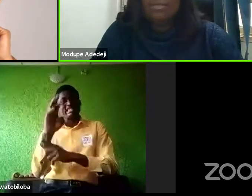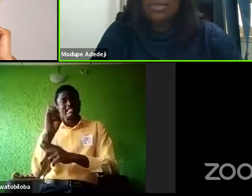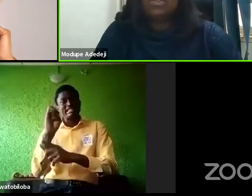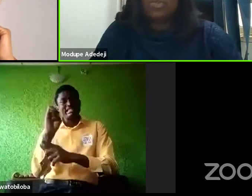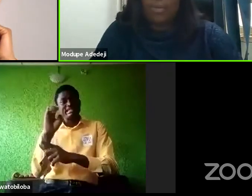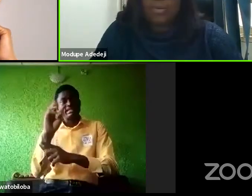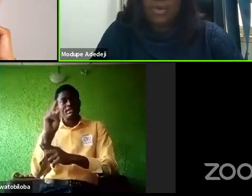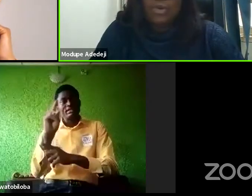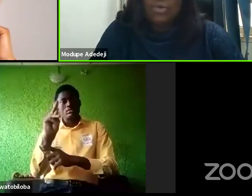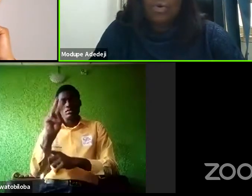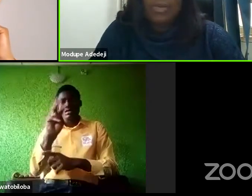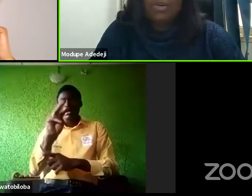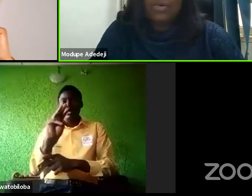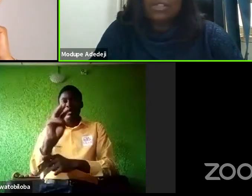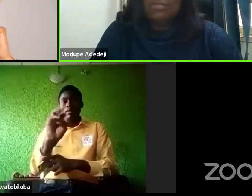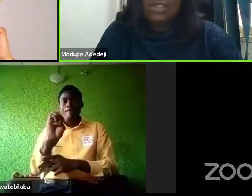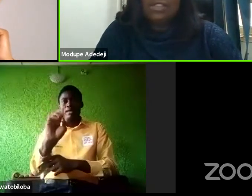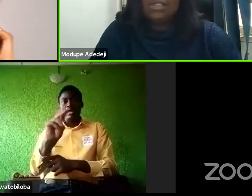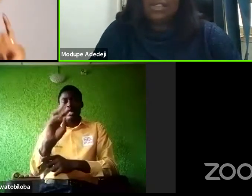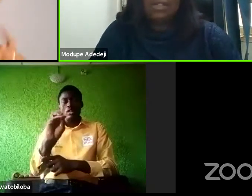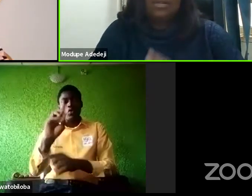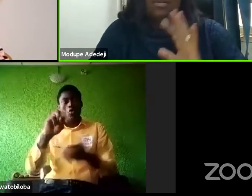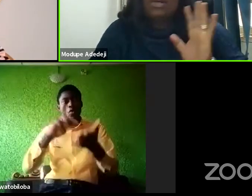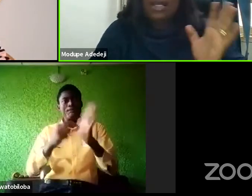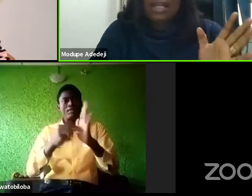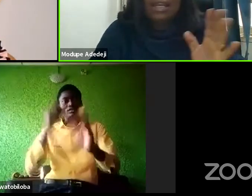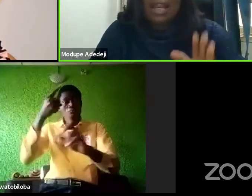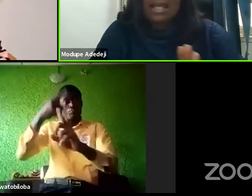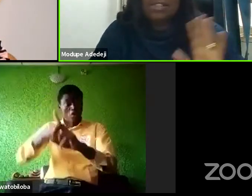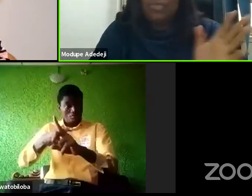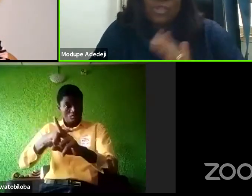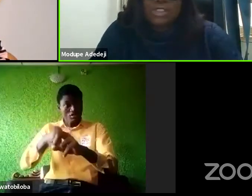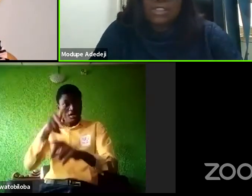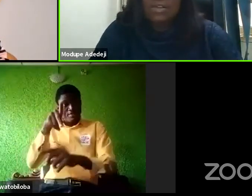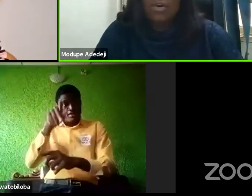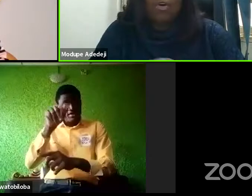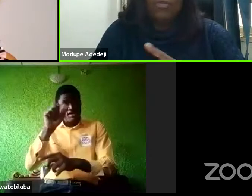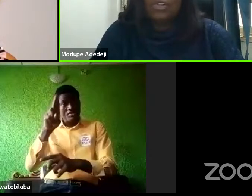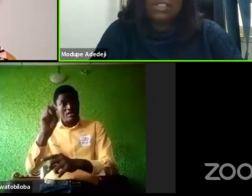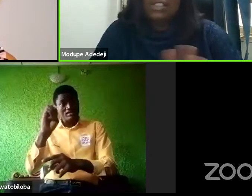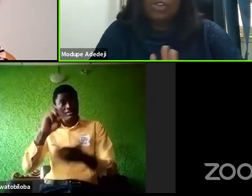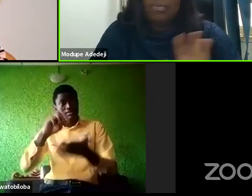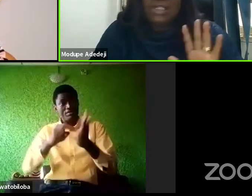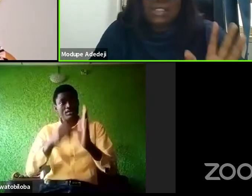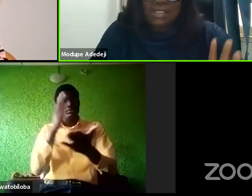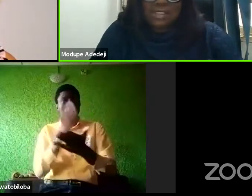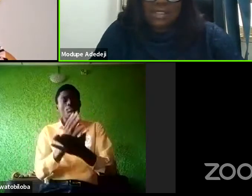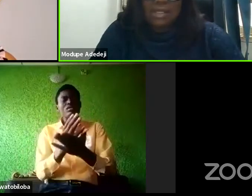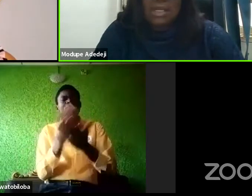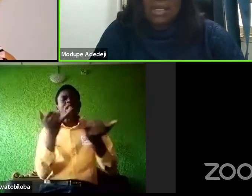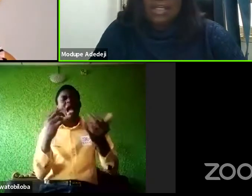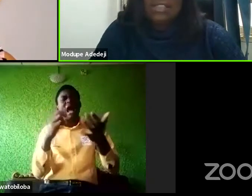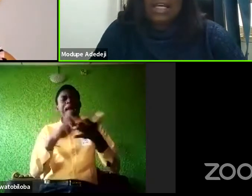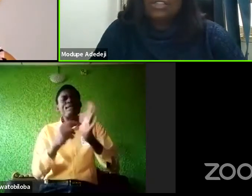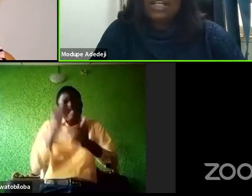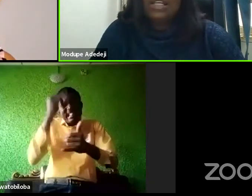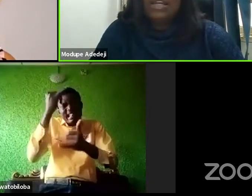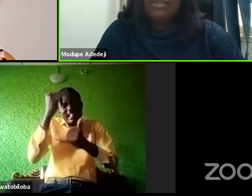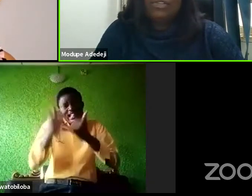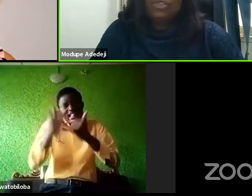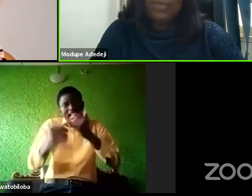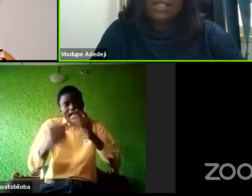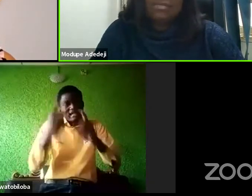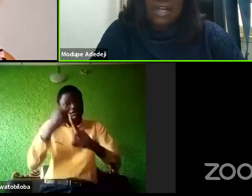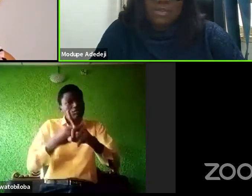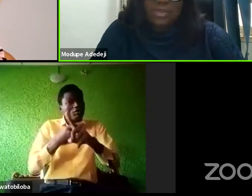actually means stop. So menopause means last month of not seeing your menses. It's actually